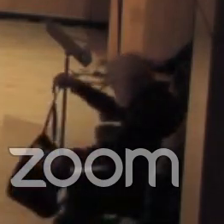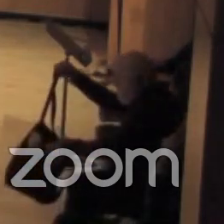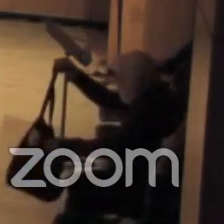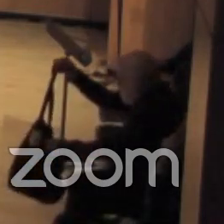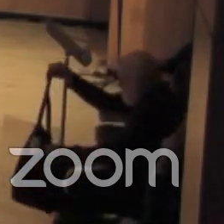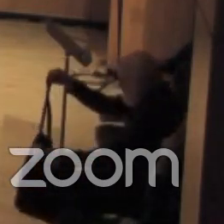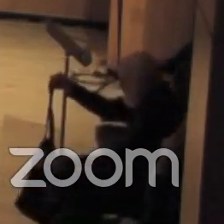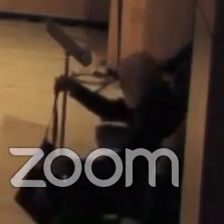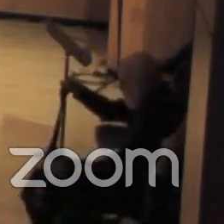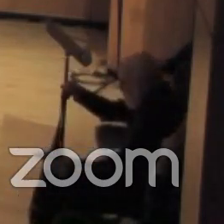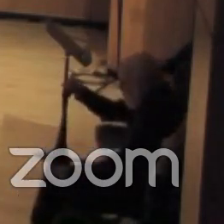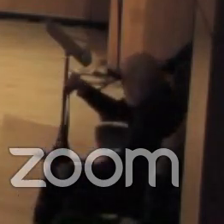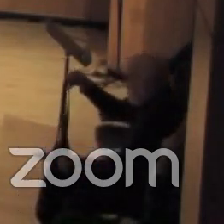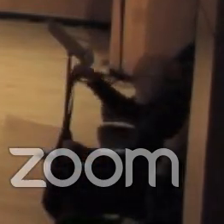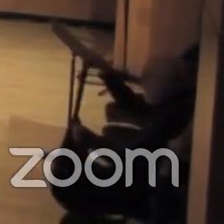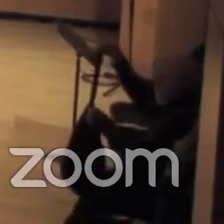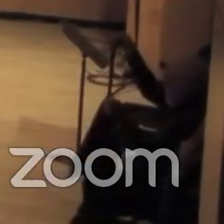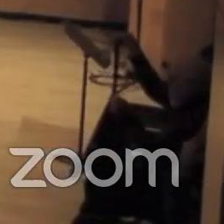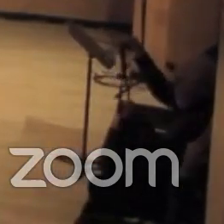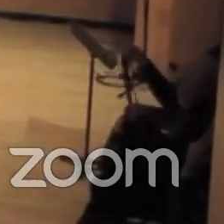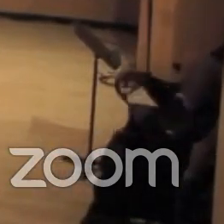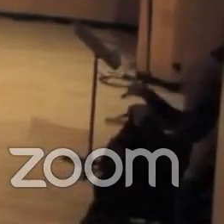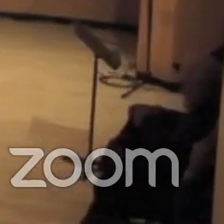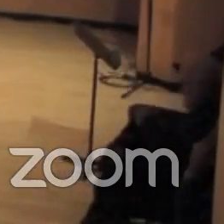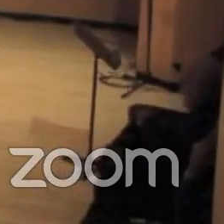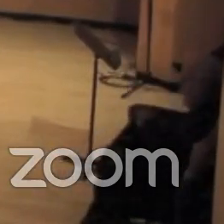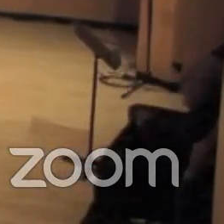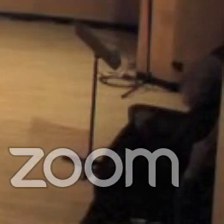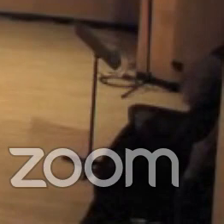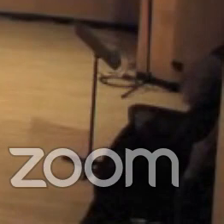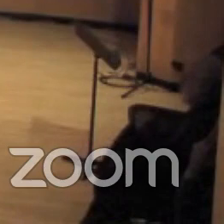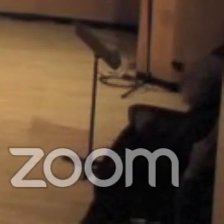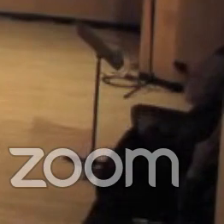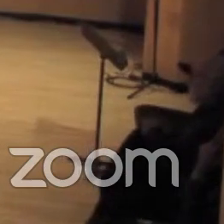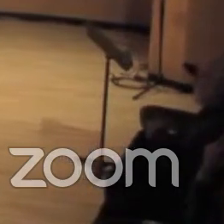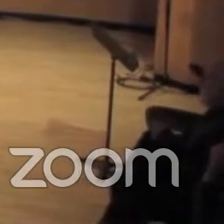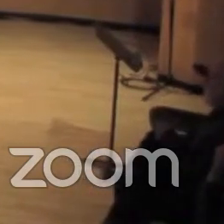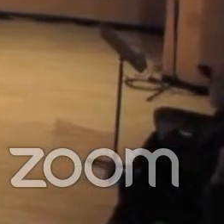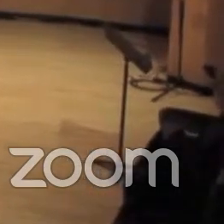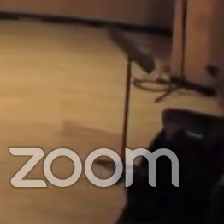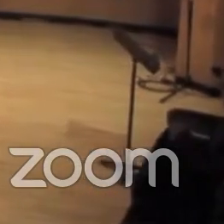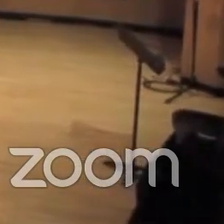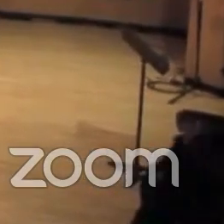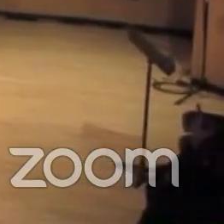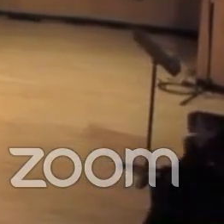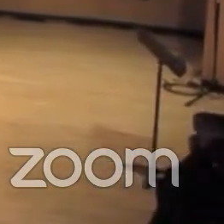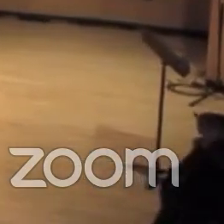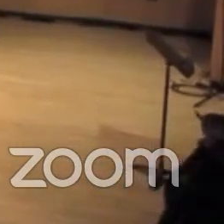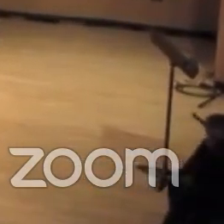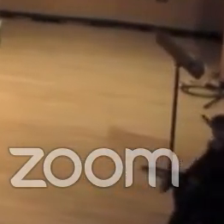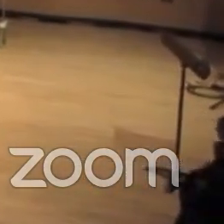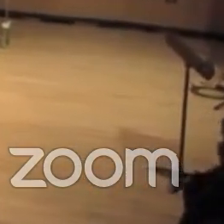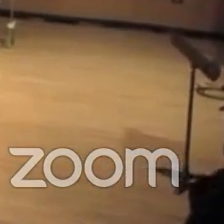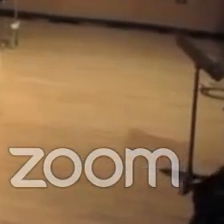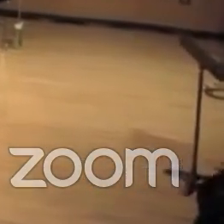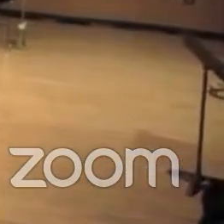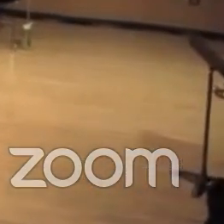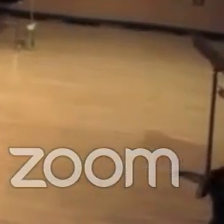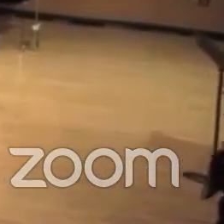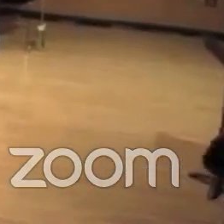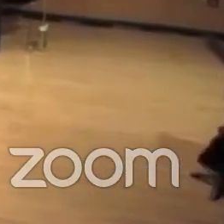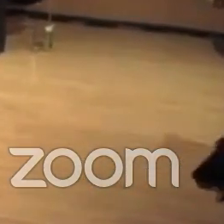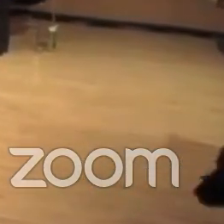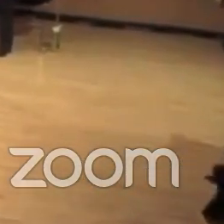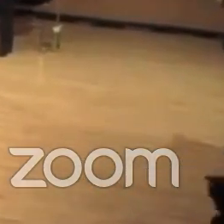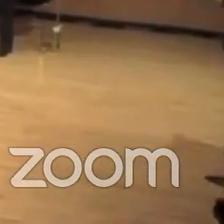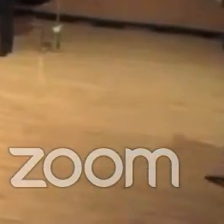other nice of you to stop by why you say that I see you so rarely but I'm here all the time I am